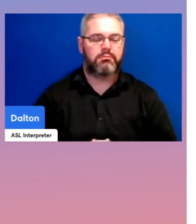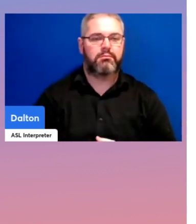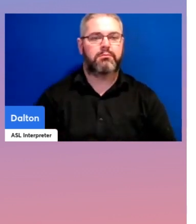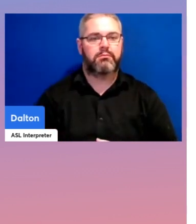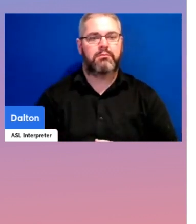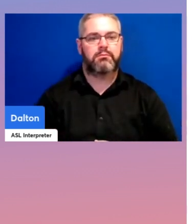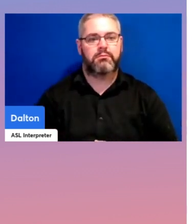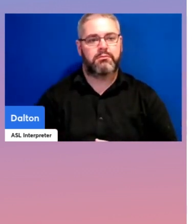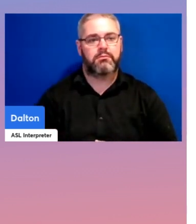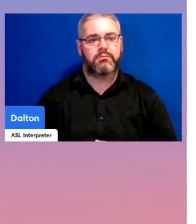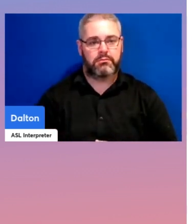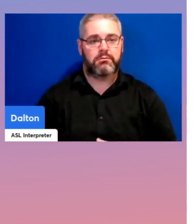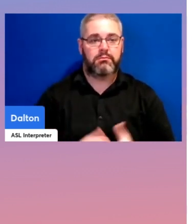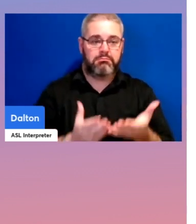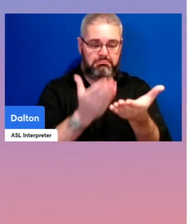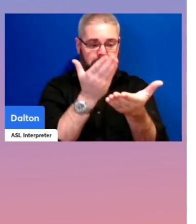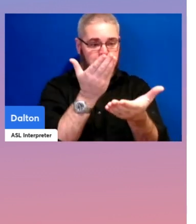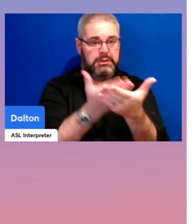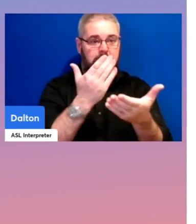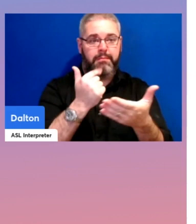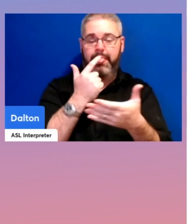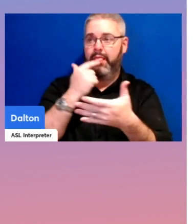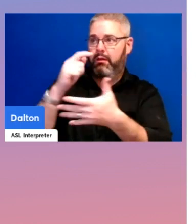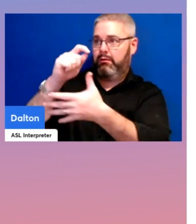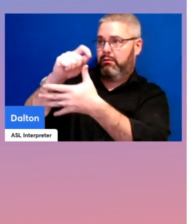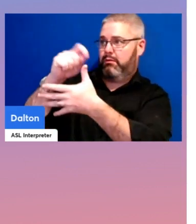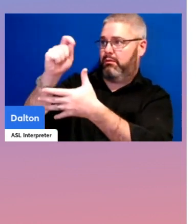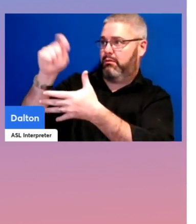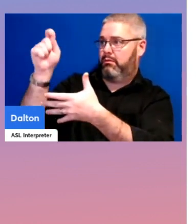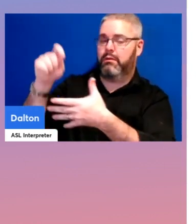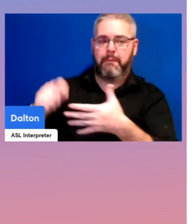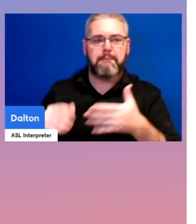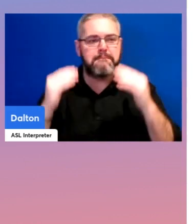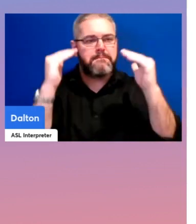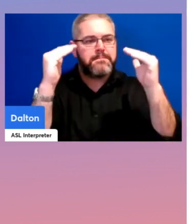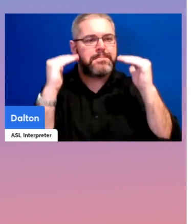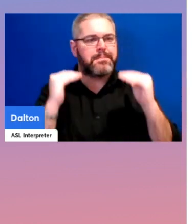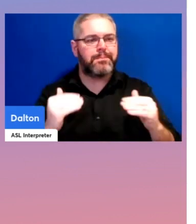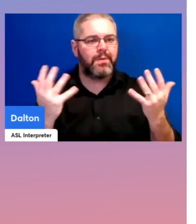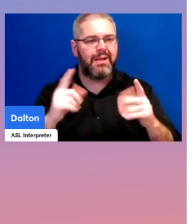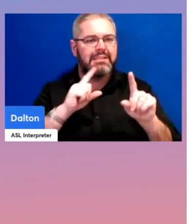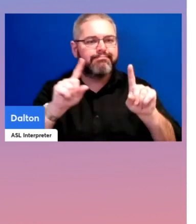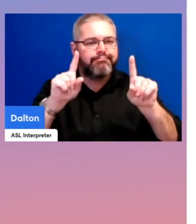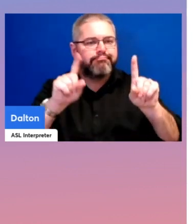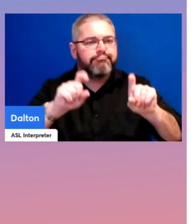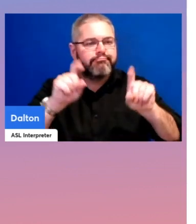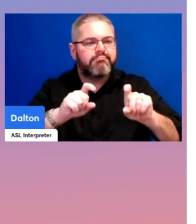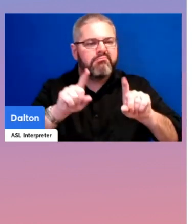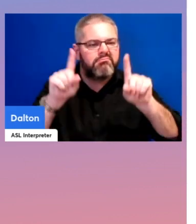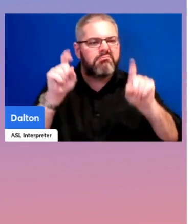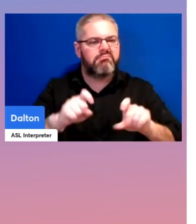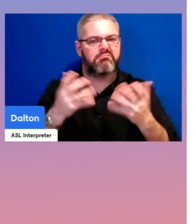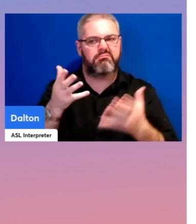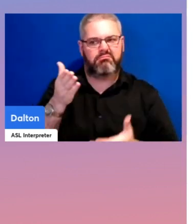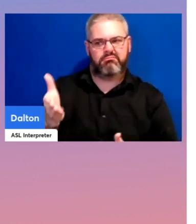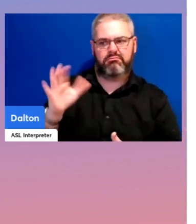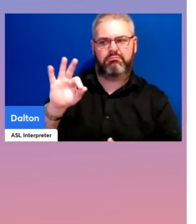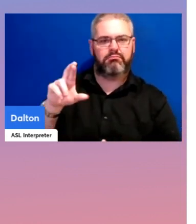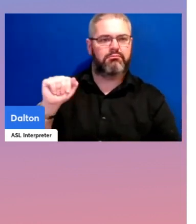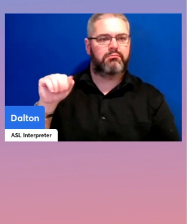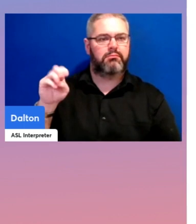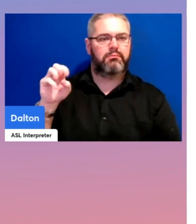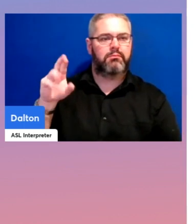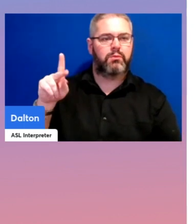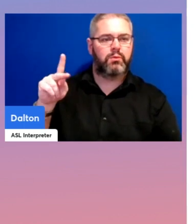Once we have validation in place, we can start adding tests using the test framework. So this is a good place to start by verifying the validation